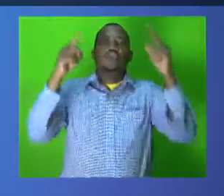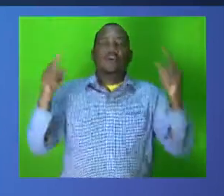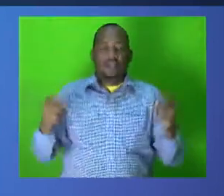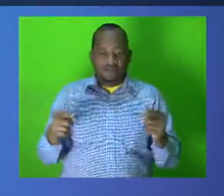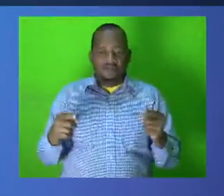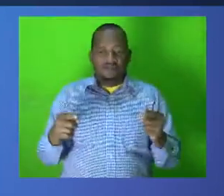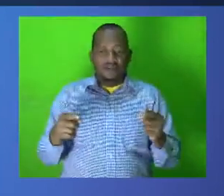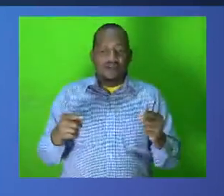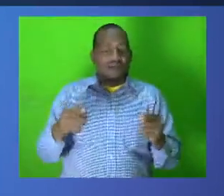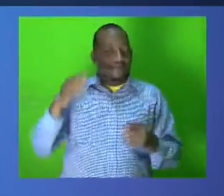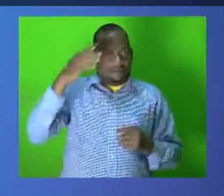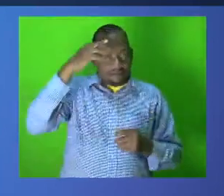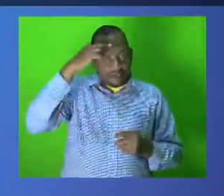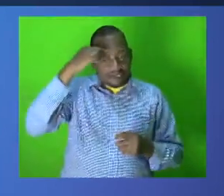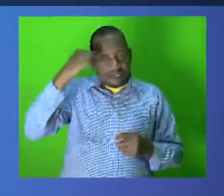9.